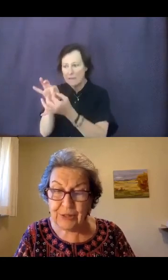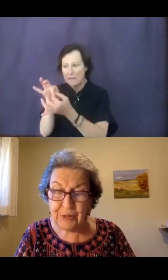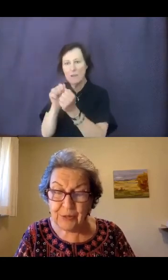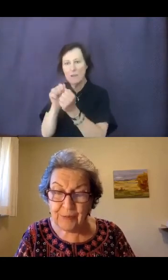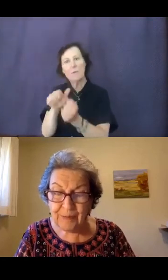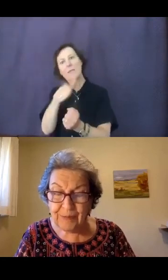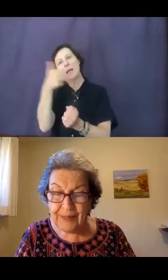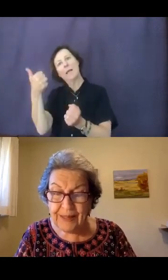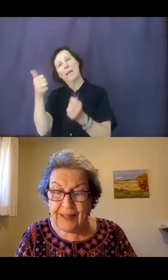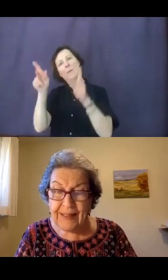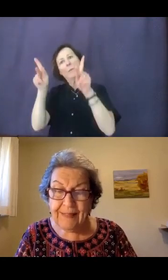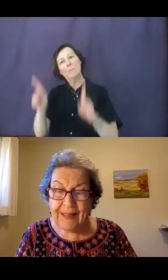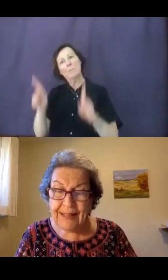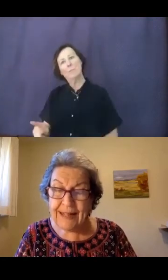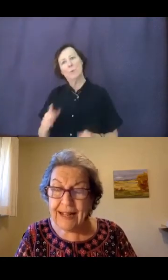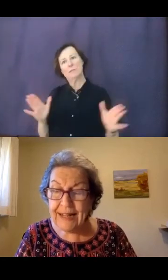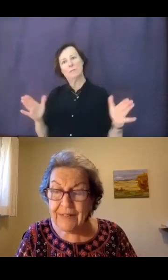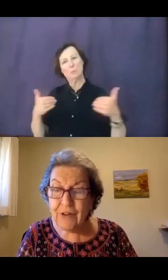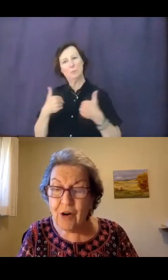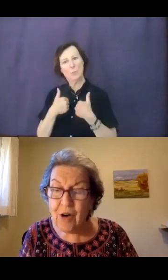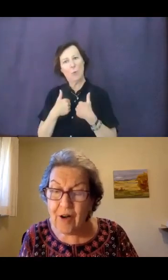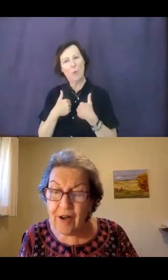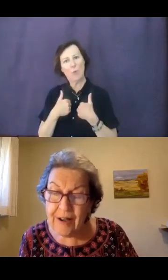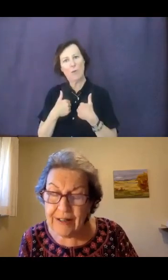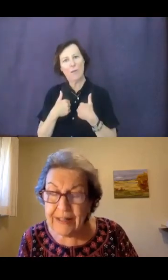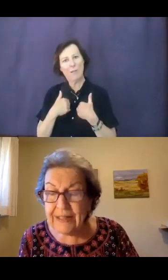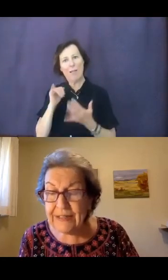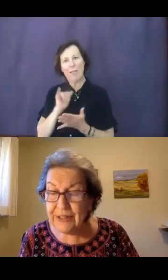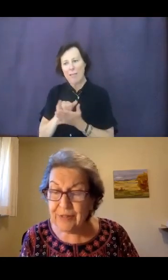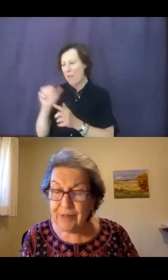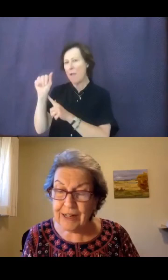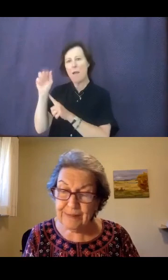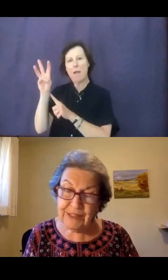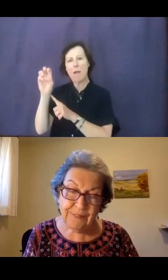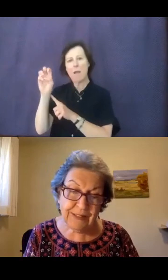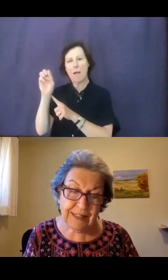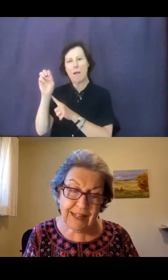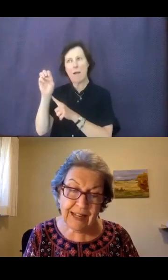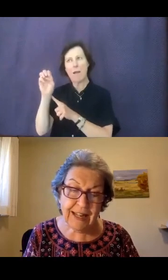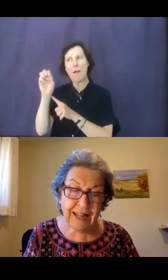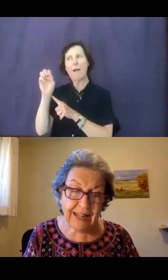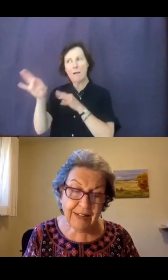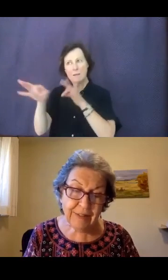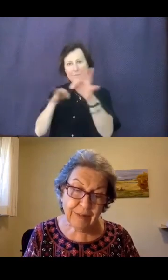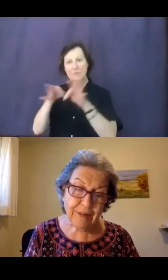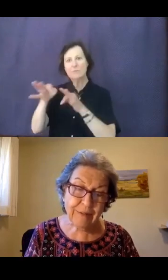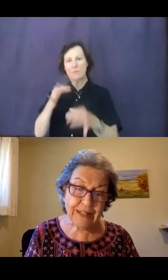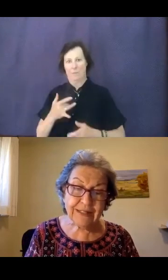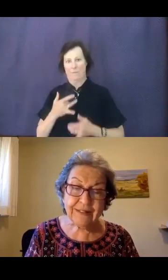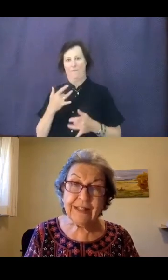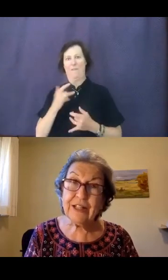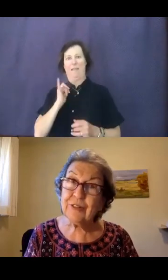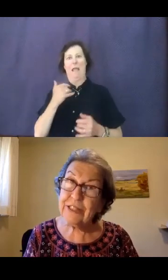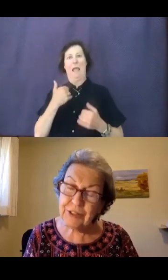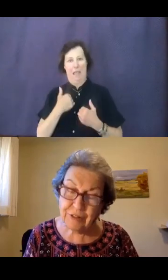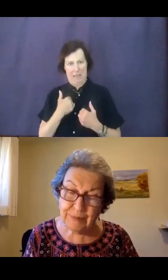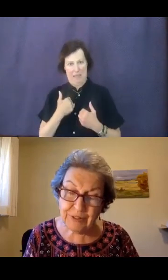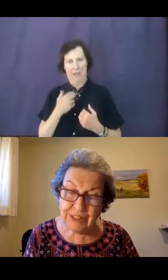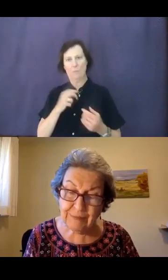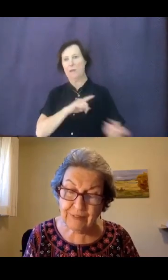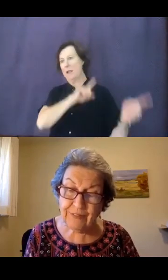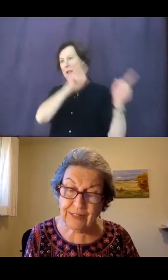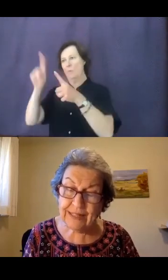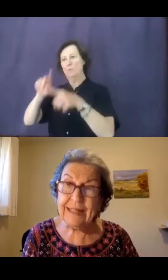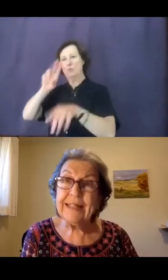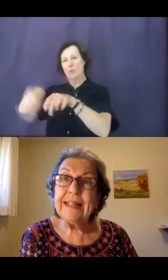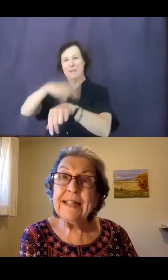soul, that kind of awe describes the feeling I had when I went to the Natural History Museum